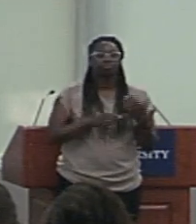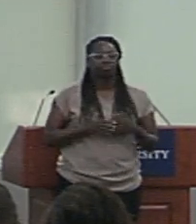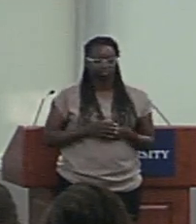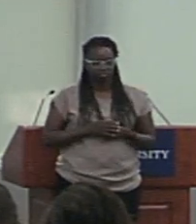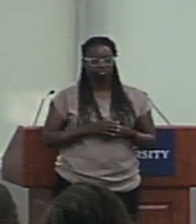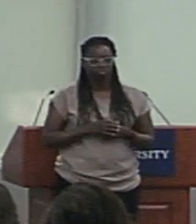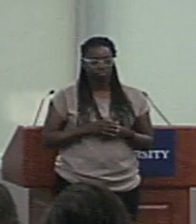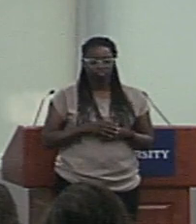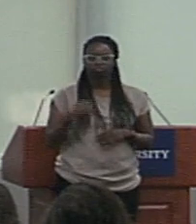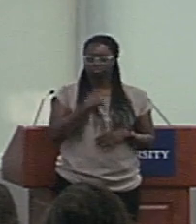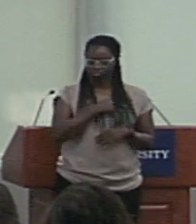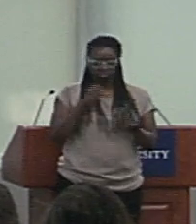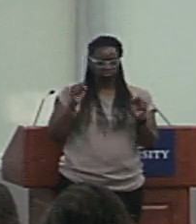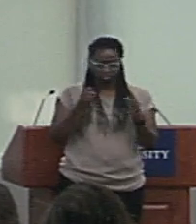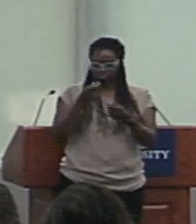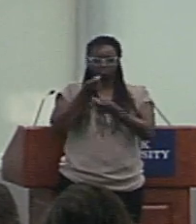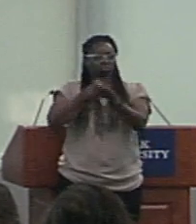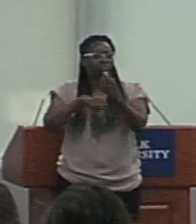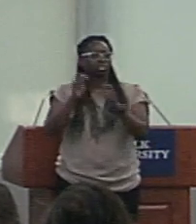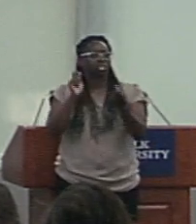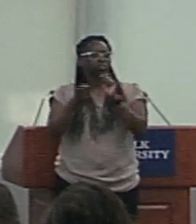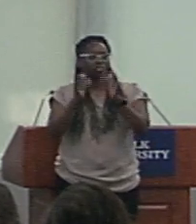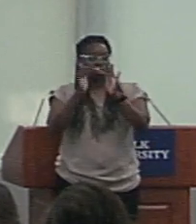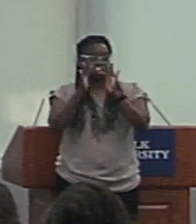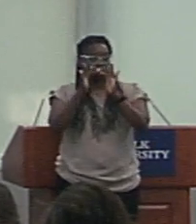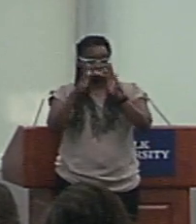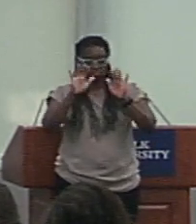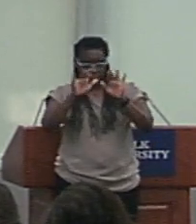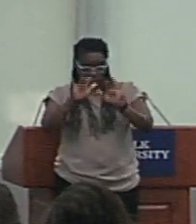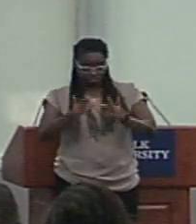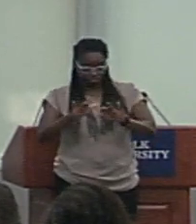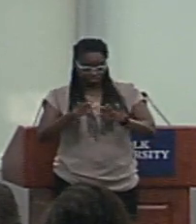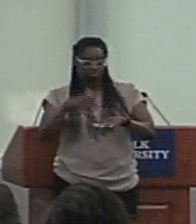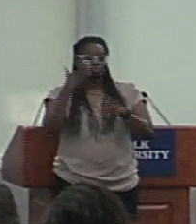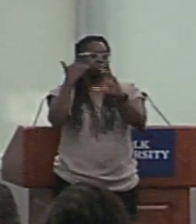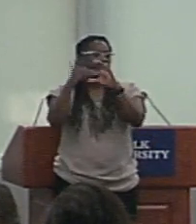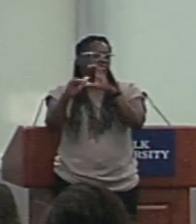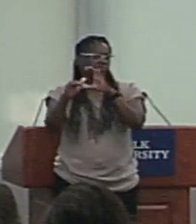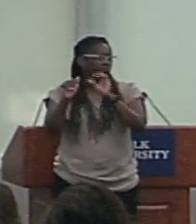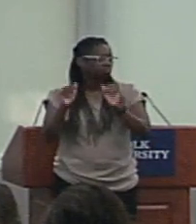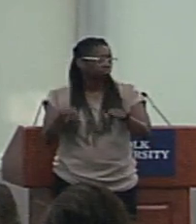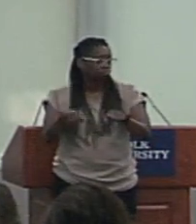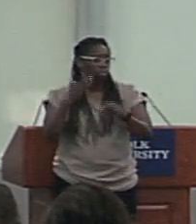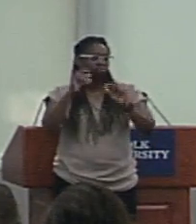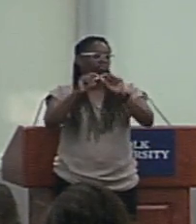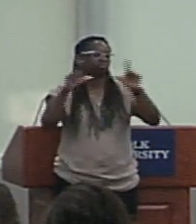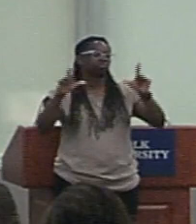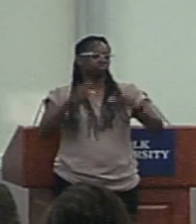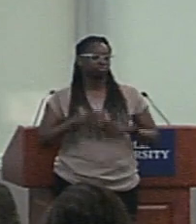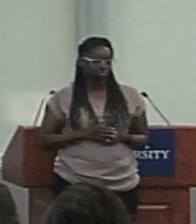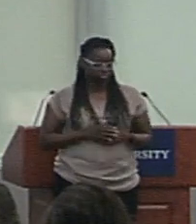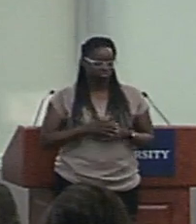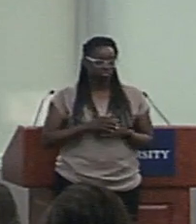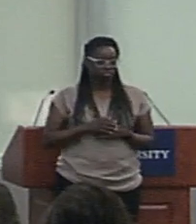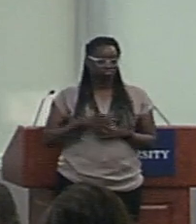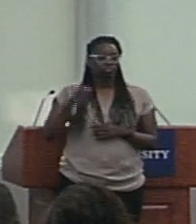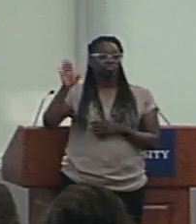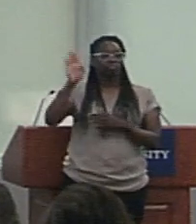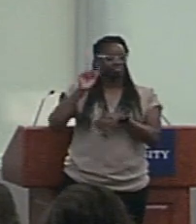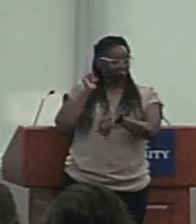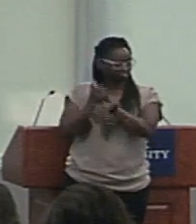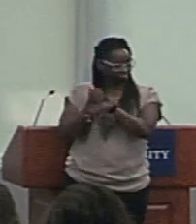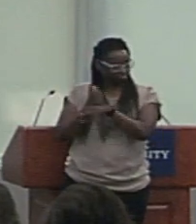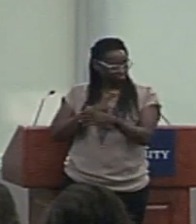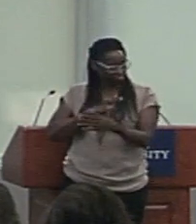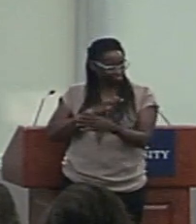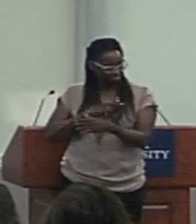can do it now online and email it in. So it's also an innovative program that Boston implemented, and we're working